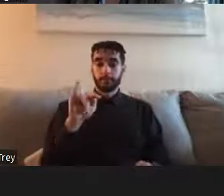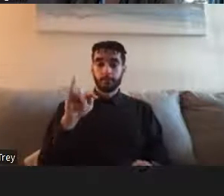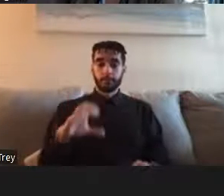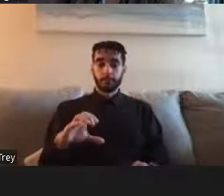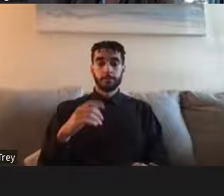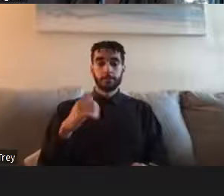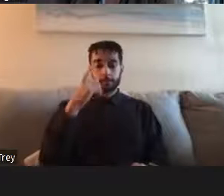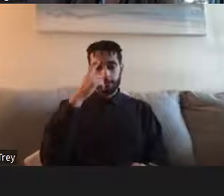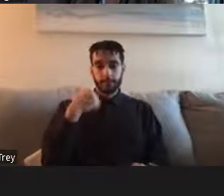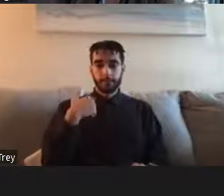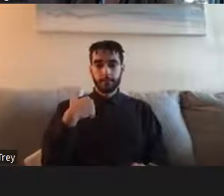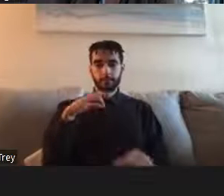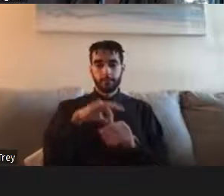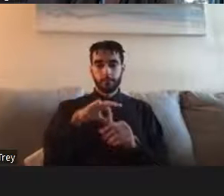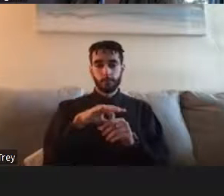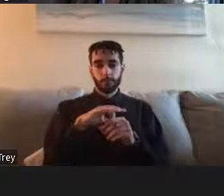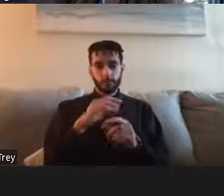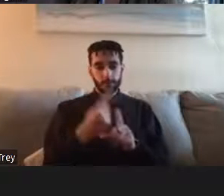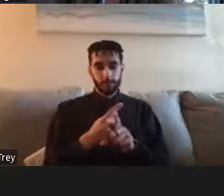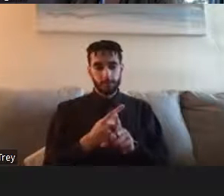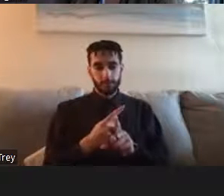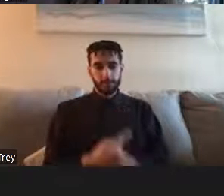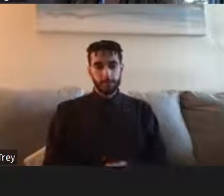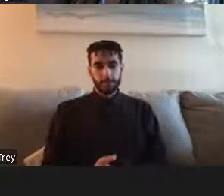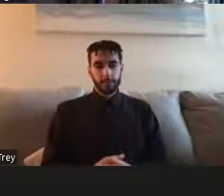on this, right, Michelle? Am I correct?